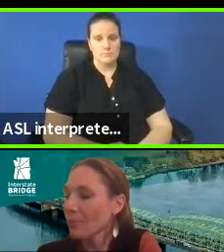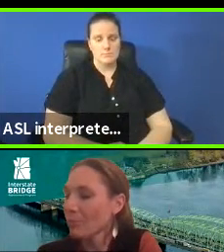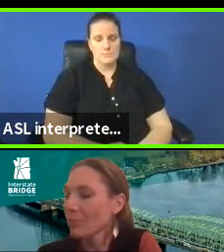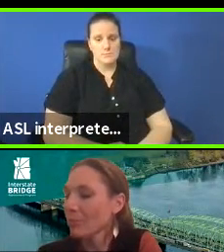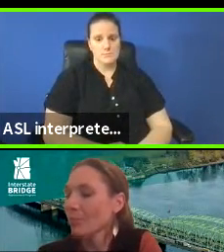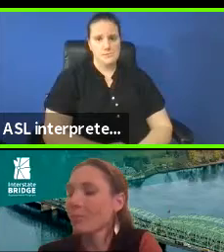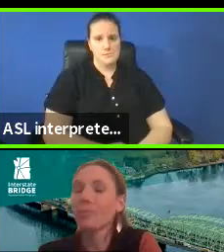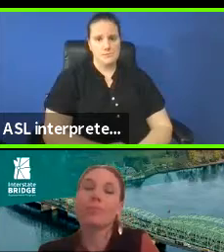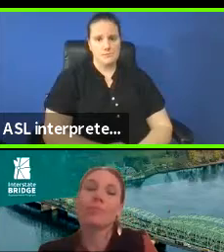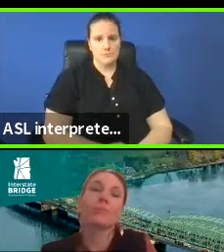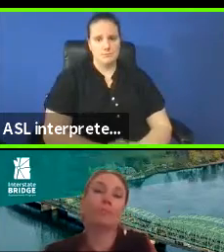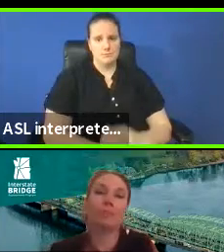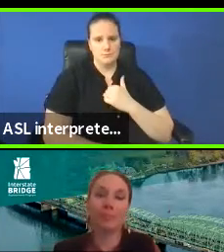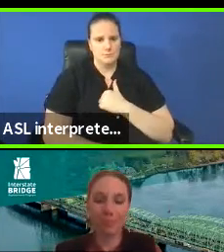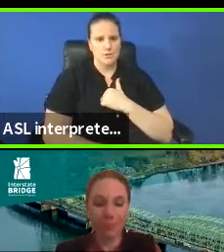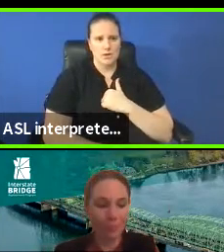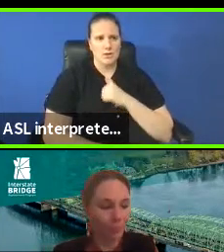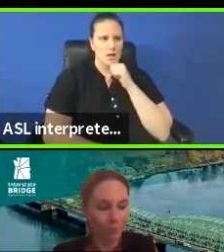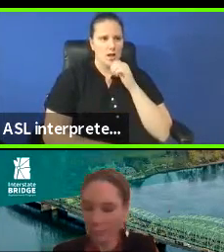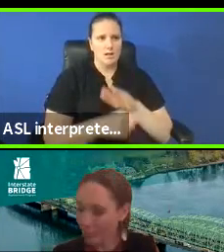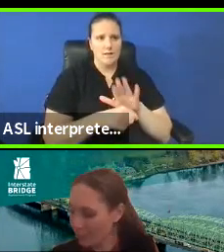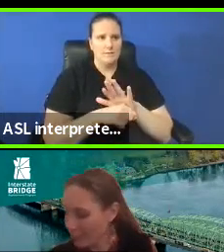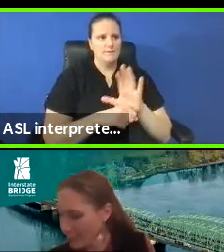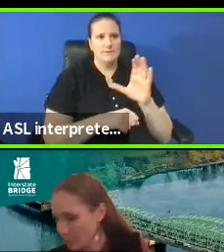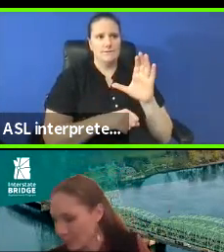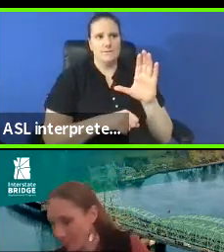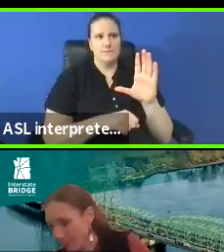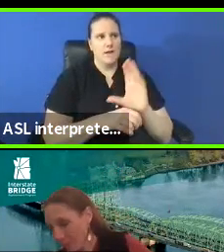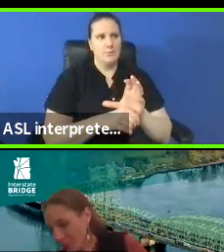Hi, I'll apologize for the lack of camera. I was eating there.